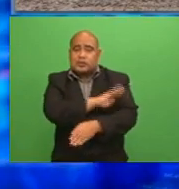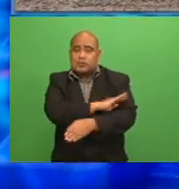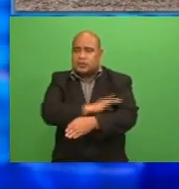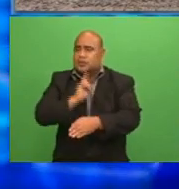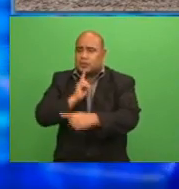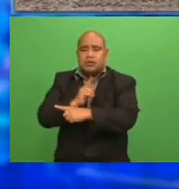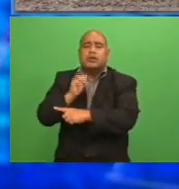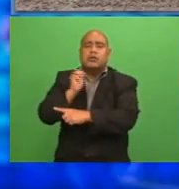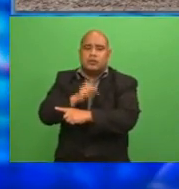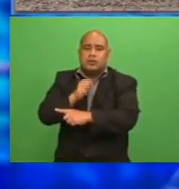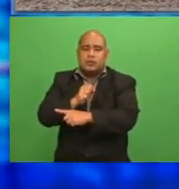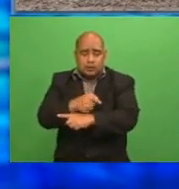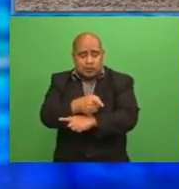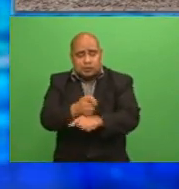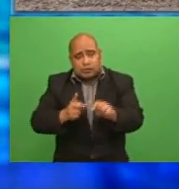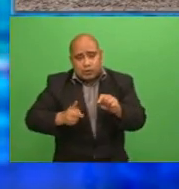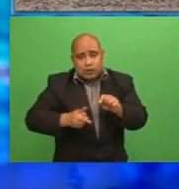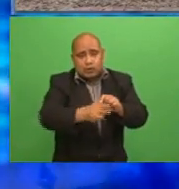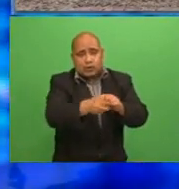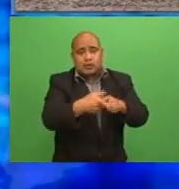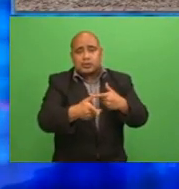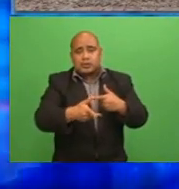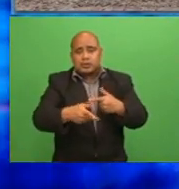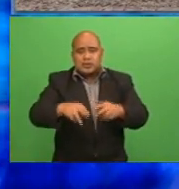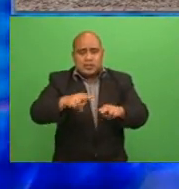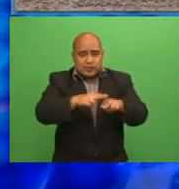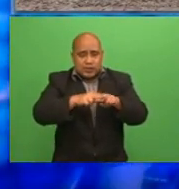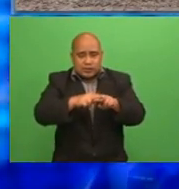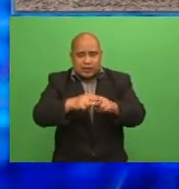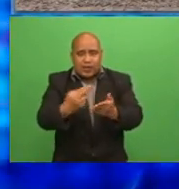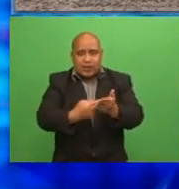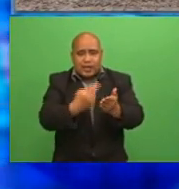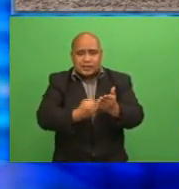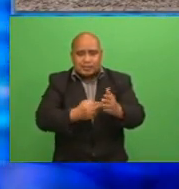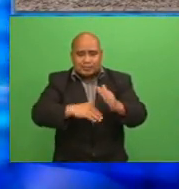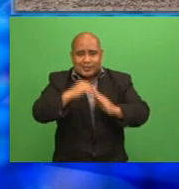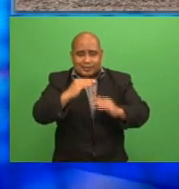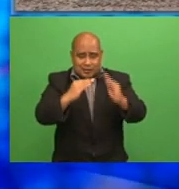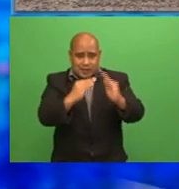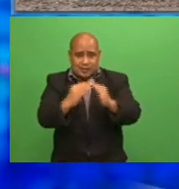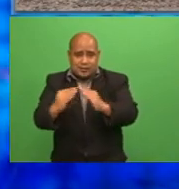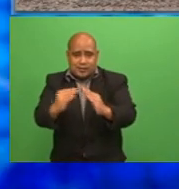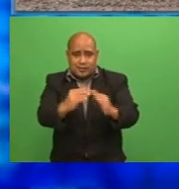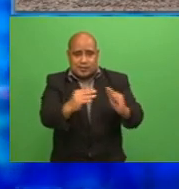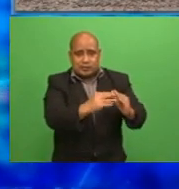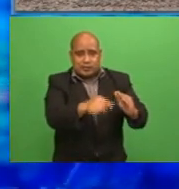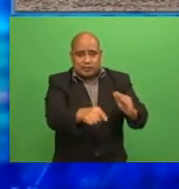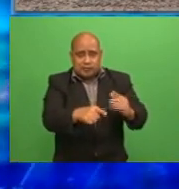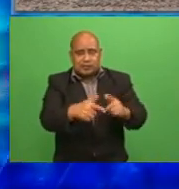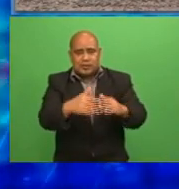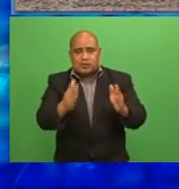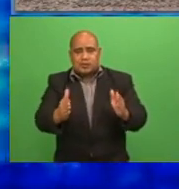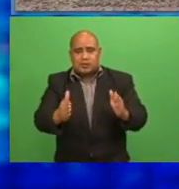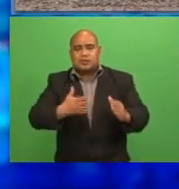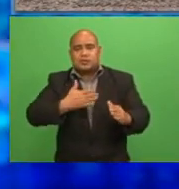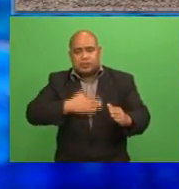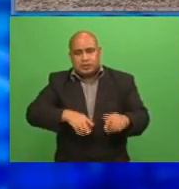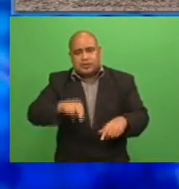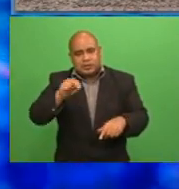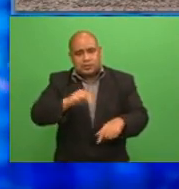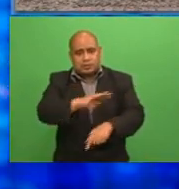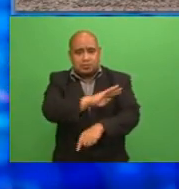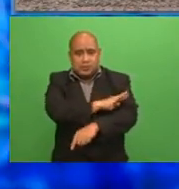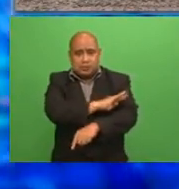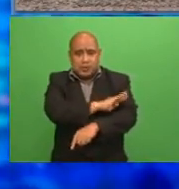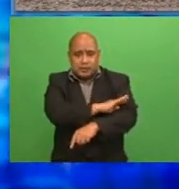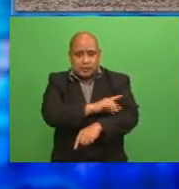Fiji Rice Limited building in Reketi, Madhuwata, Bainimarama said there is a need to tap into innovations and explore new ways of serving